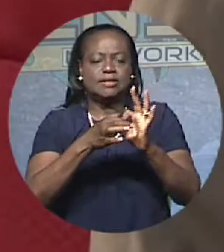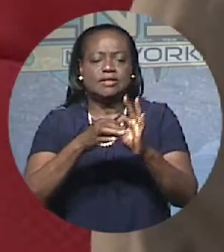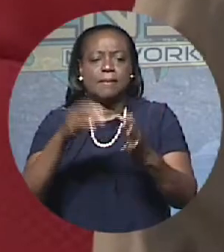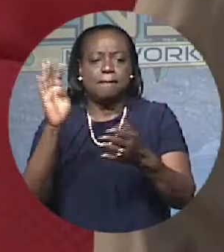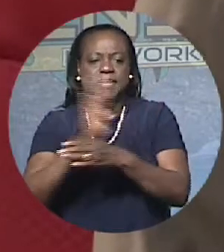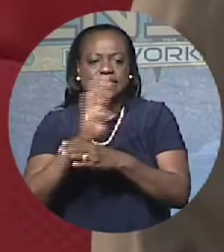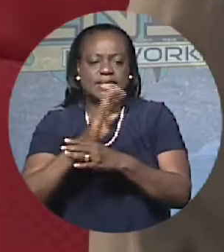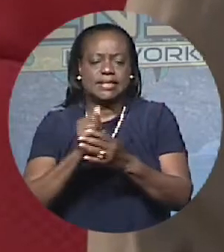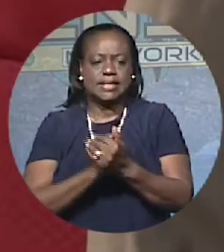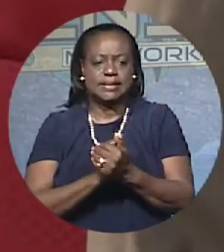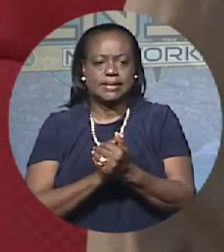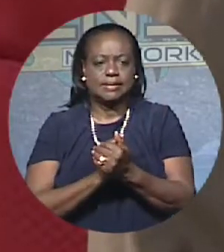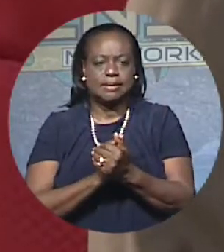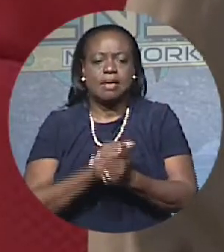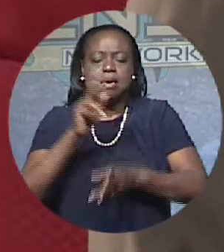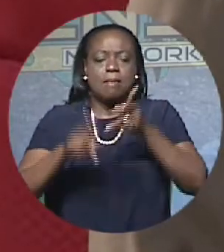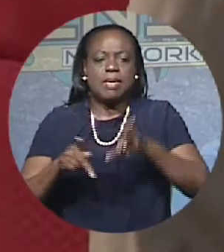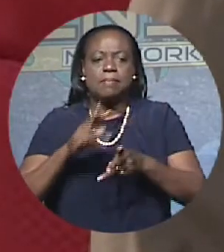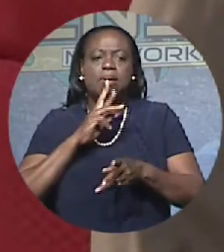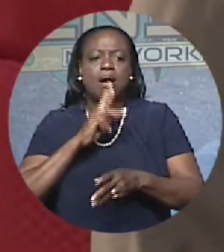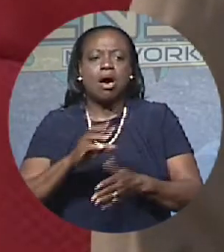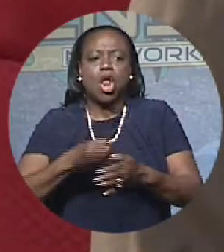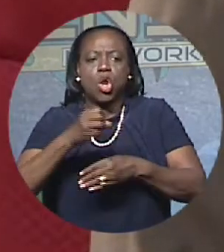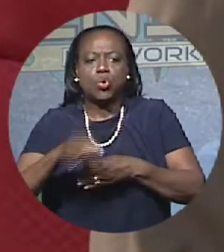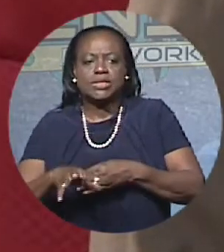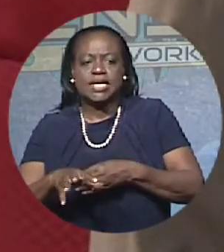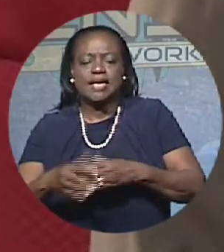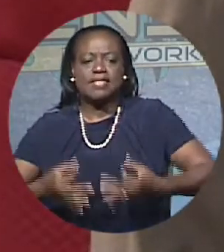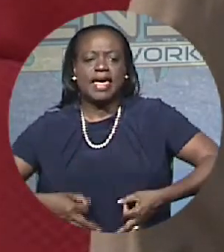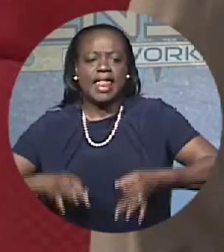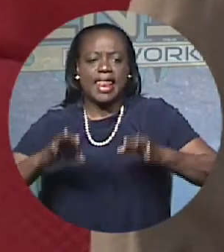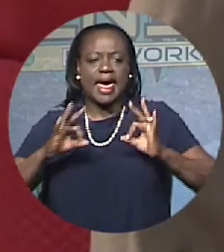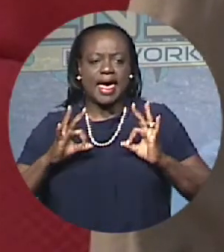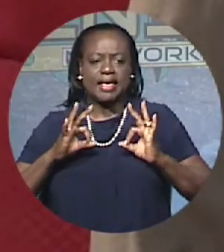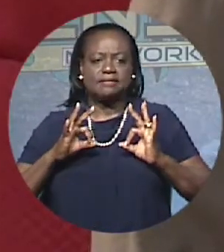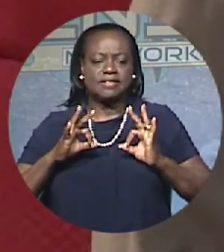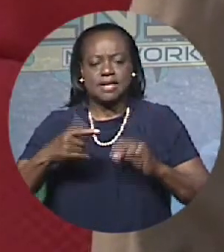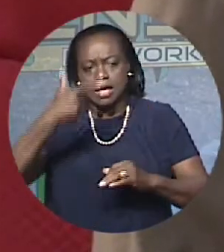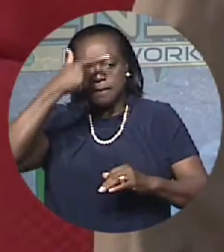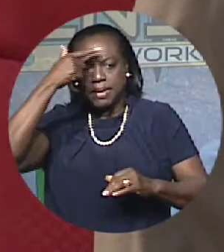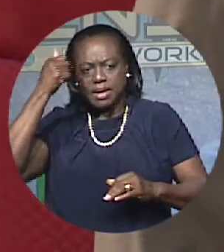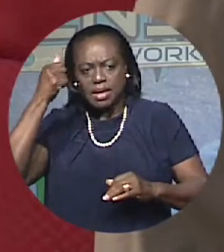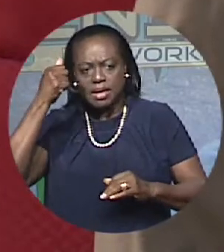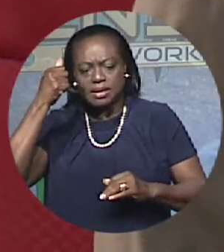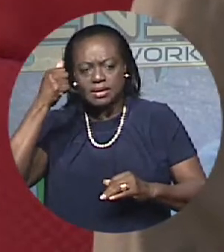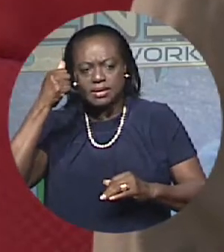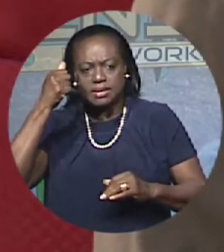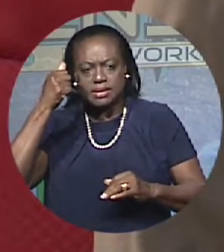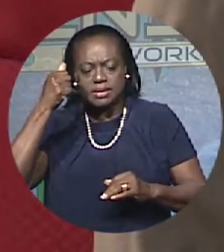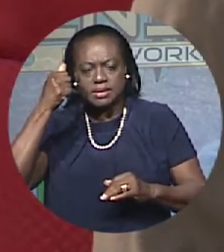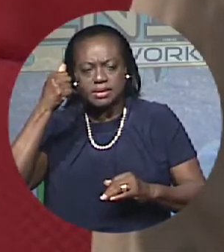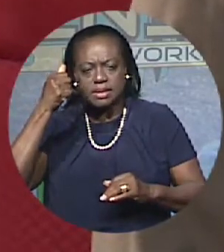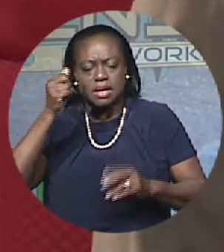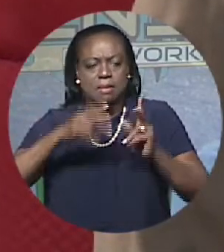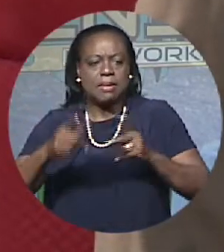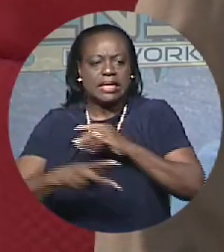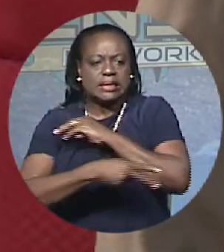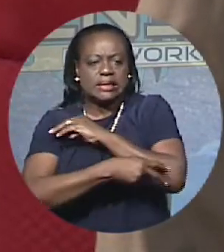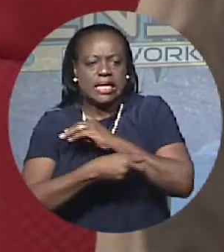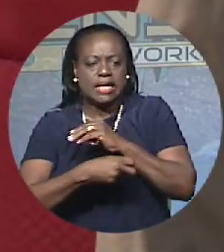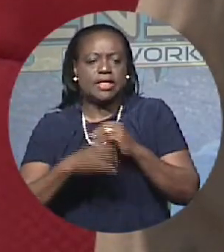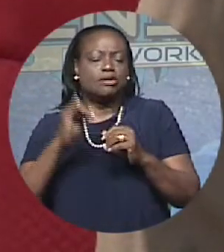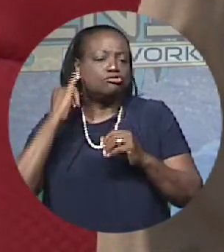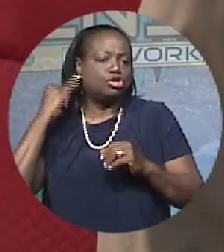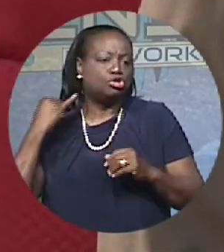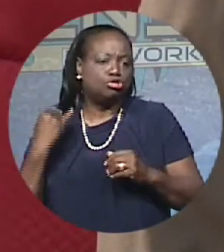situation where people are actually losing their lives because their jewelry is being